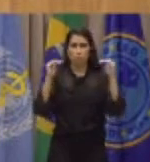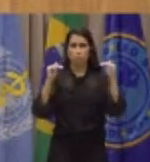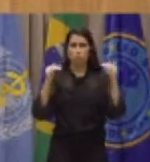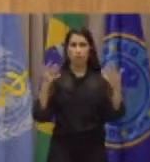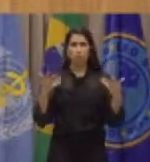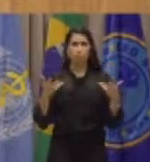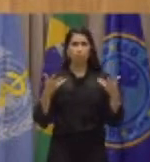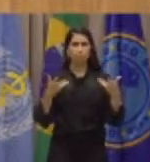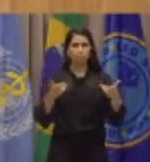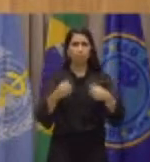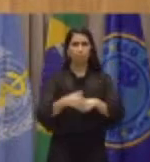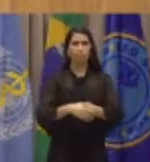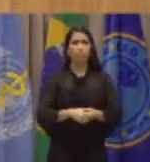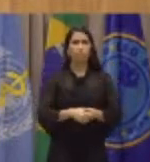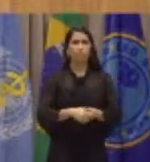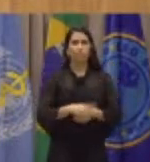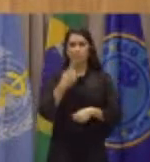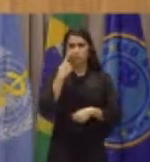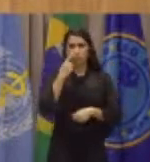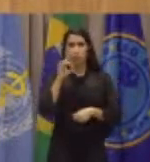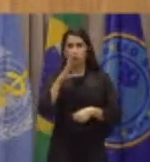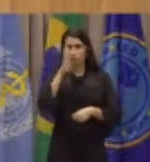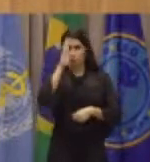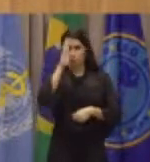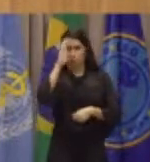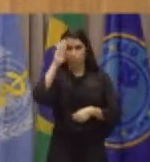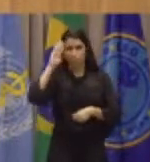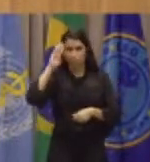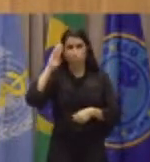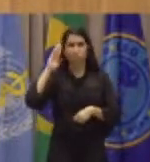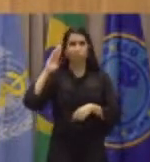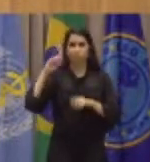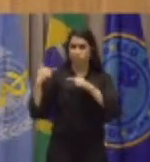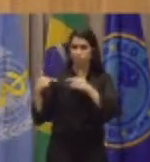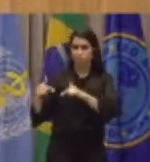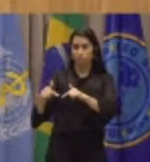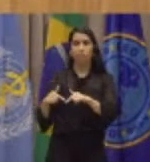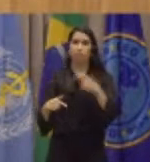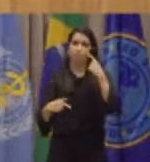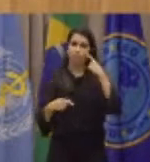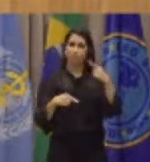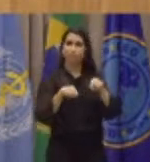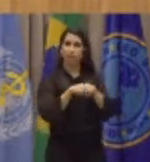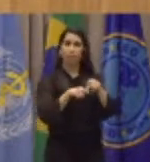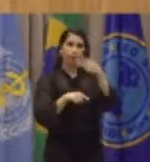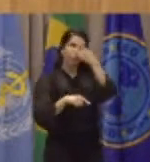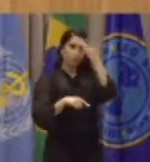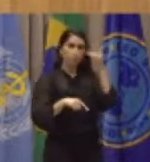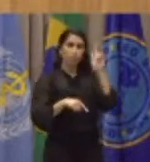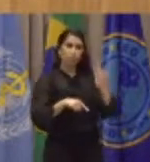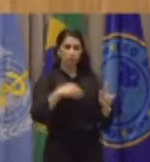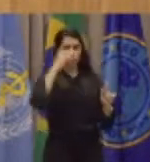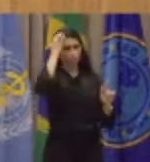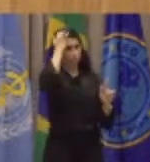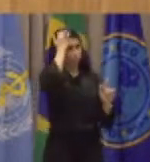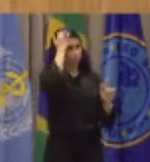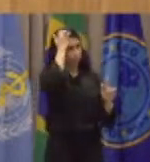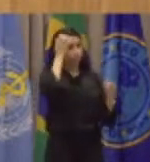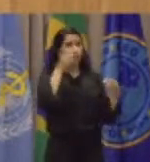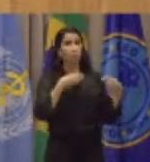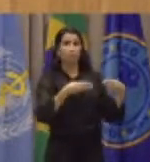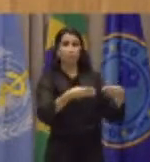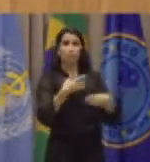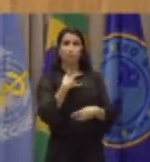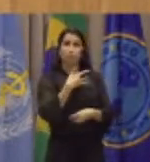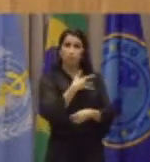This theme was so important. We not see the students of the university. We see the